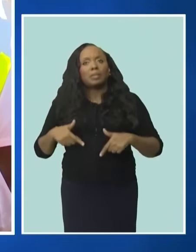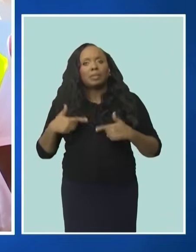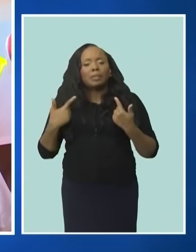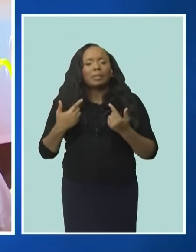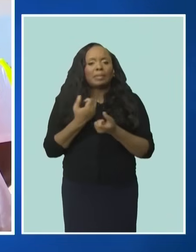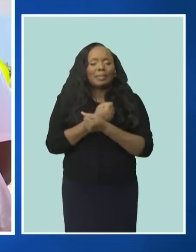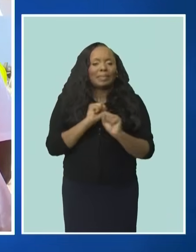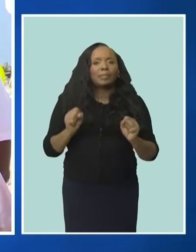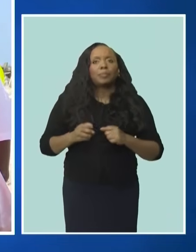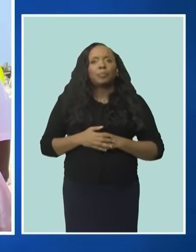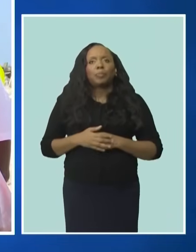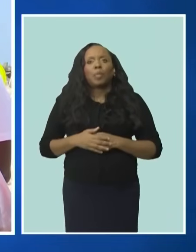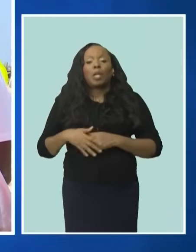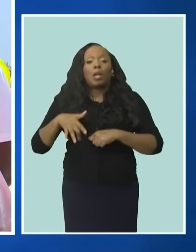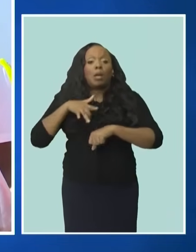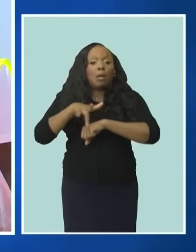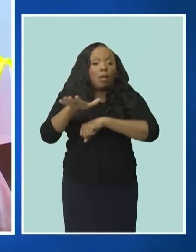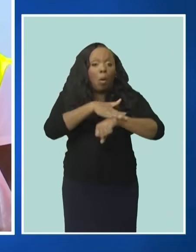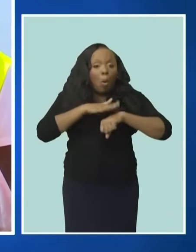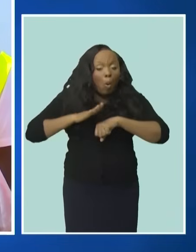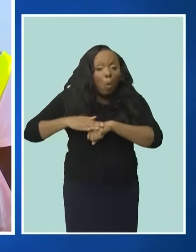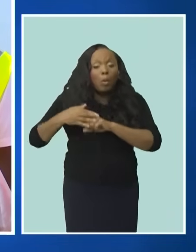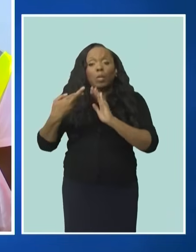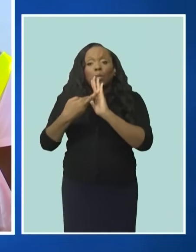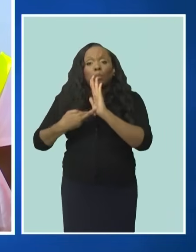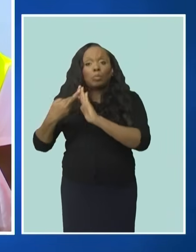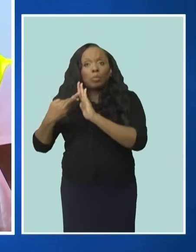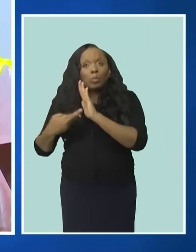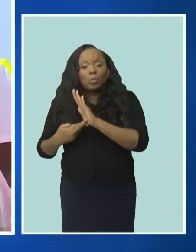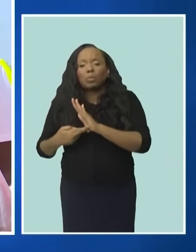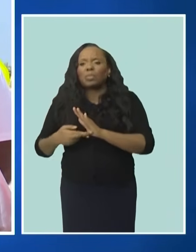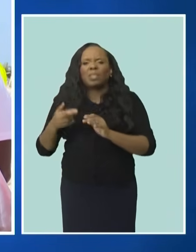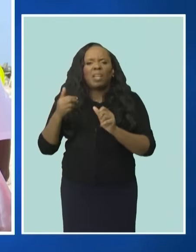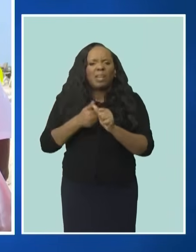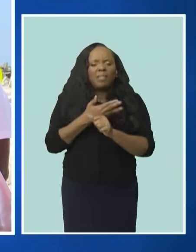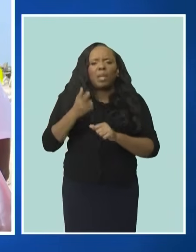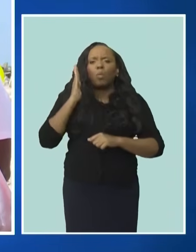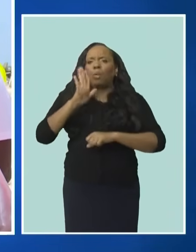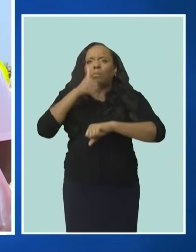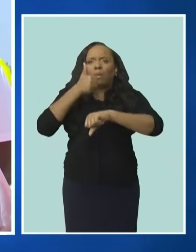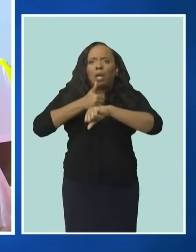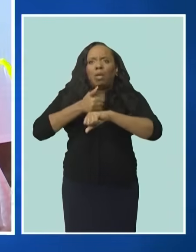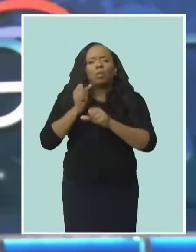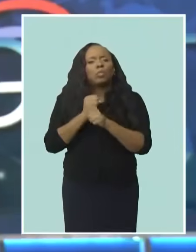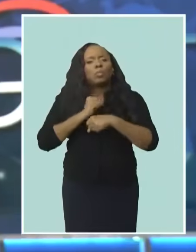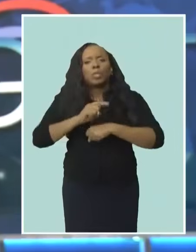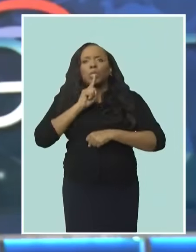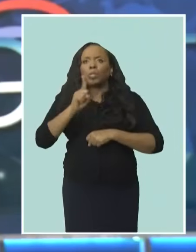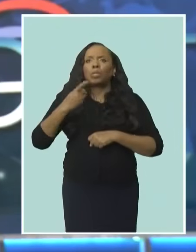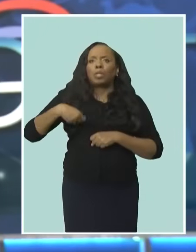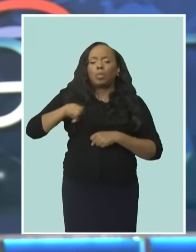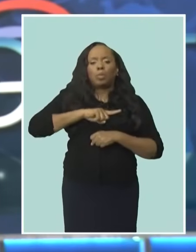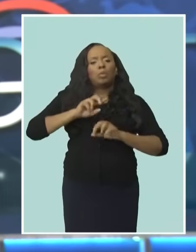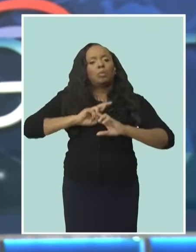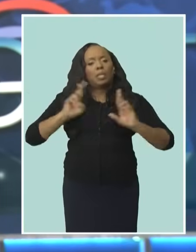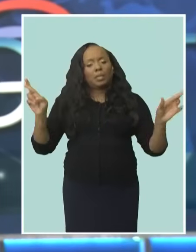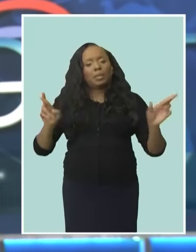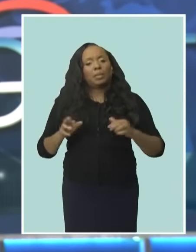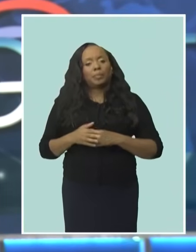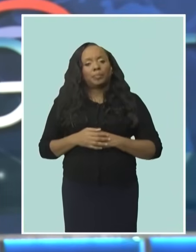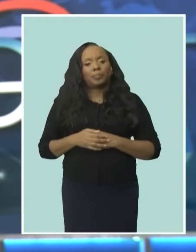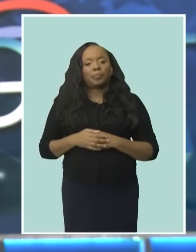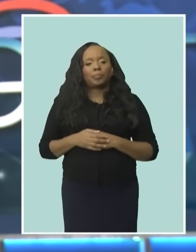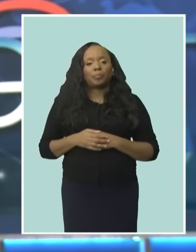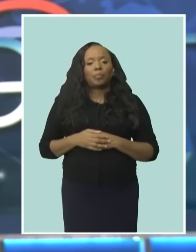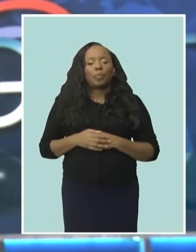channels, and early action protocols will be implemented to ensure we are ready. For some people, the very